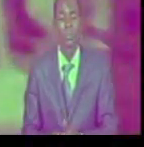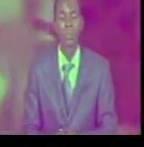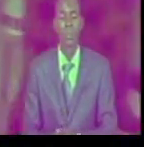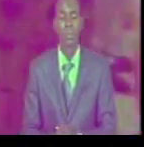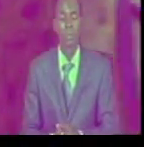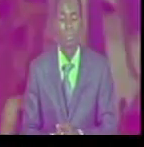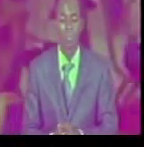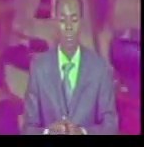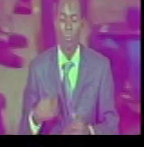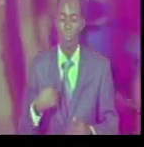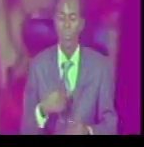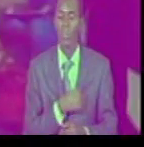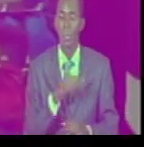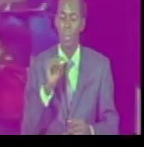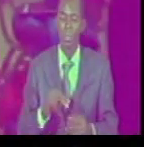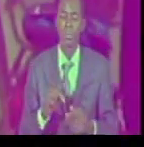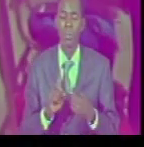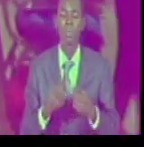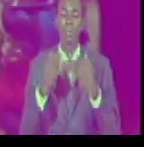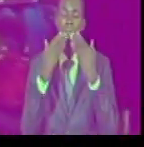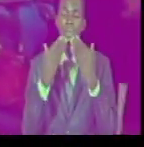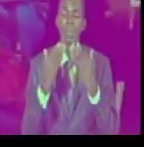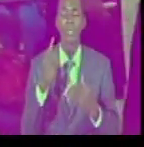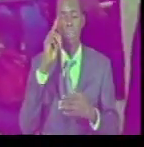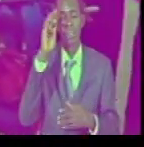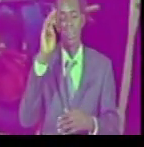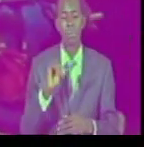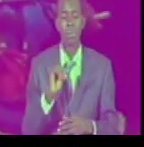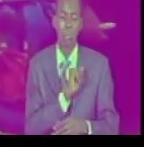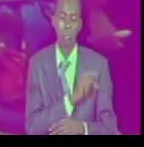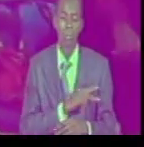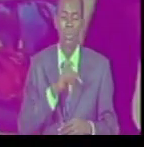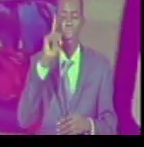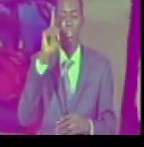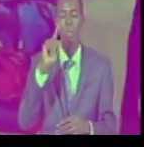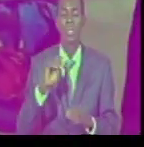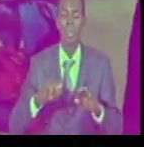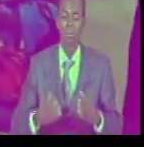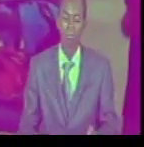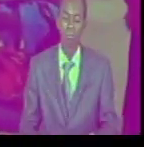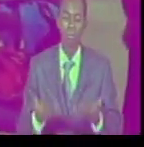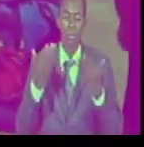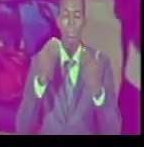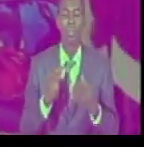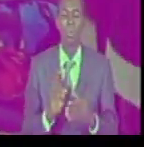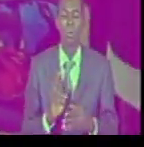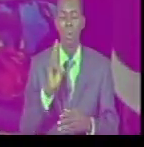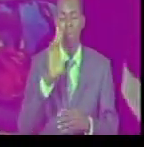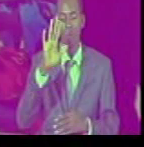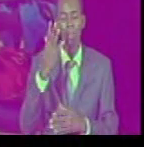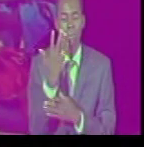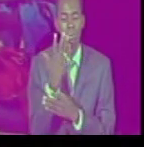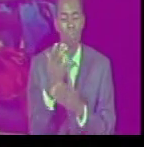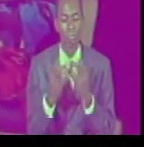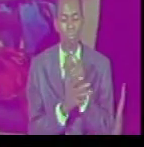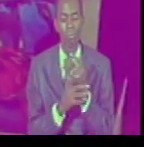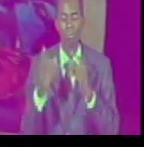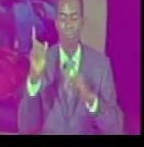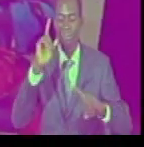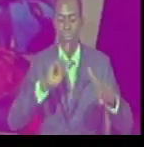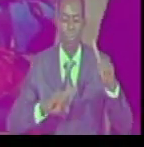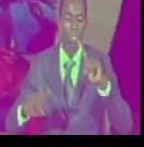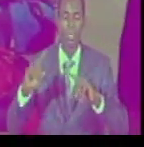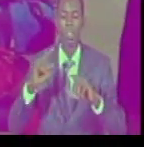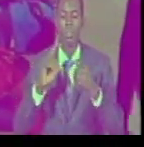We need to be appreciative, brethren. Let's lift up our voices. We need to appreciate God for the great things that